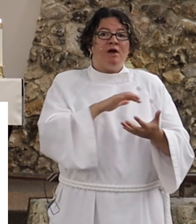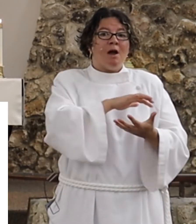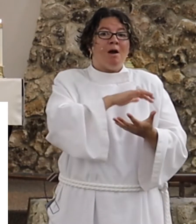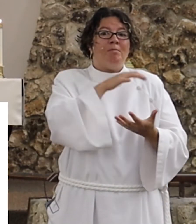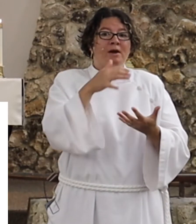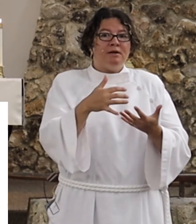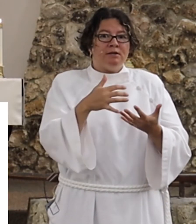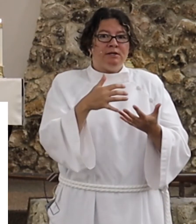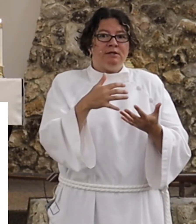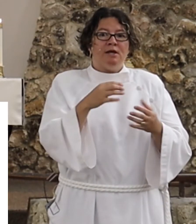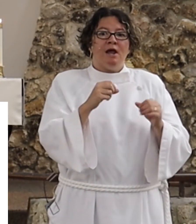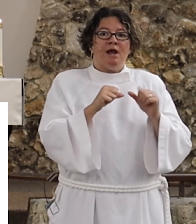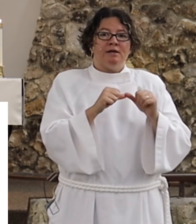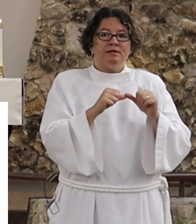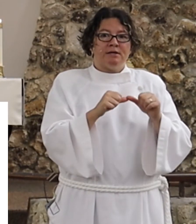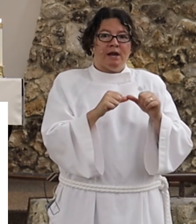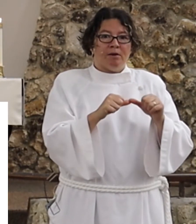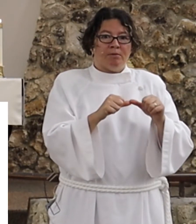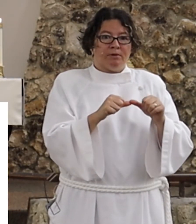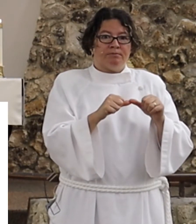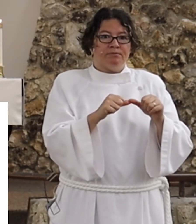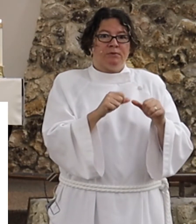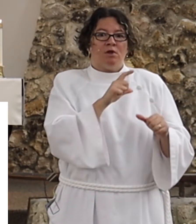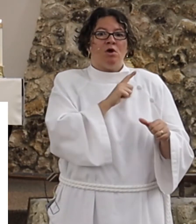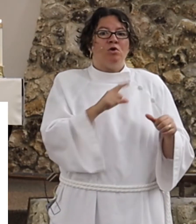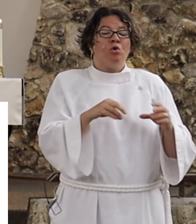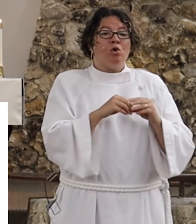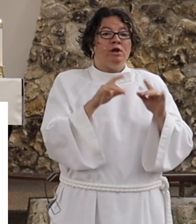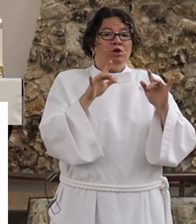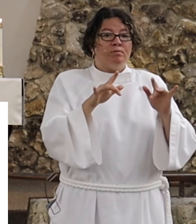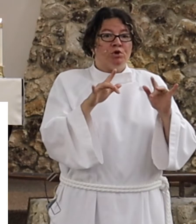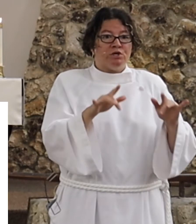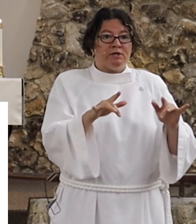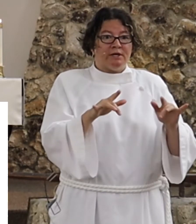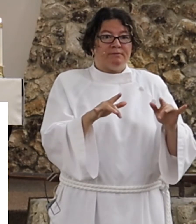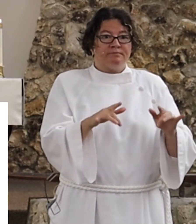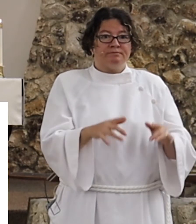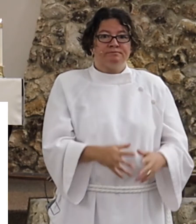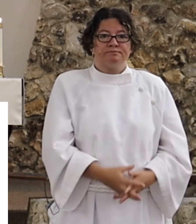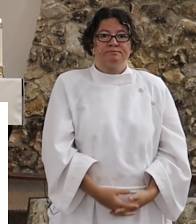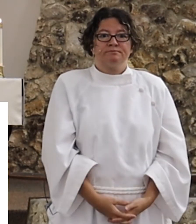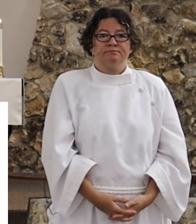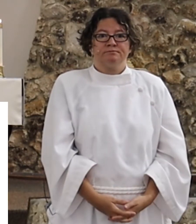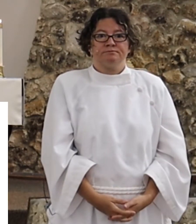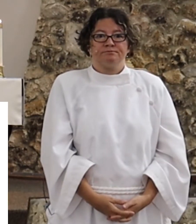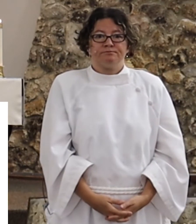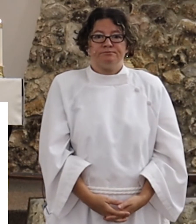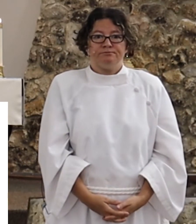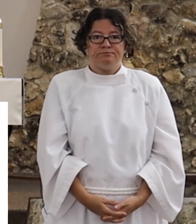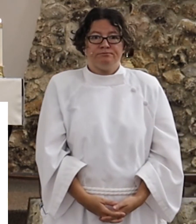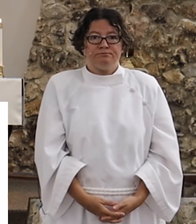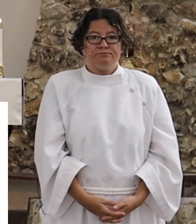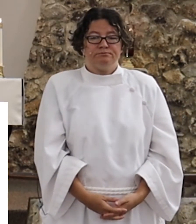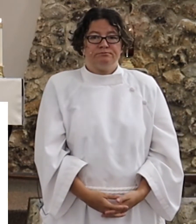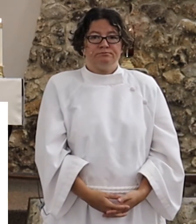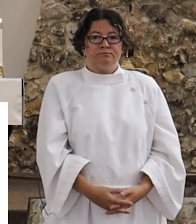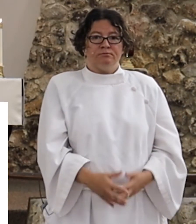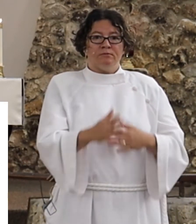live abundantly and sustainable. Lord, in your mercy. Hear our prayer.